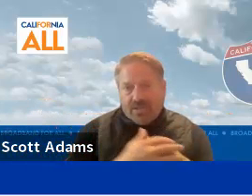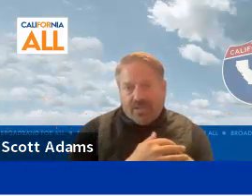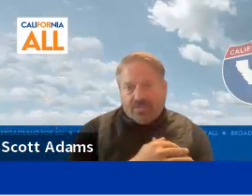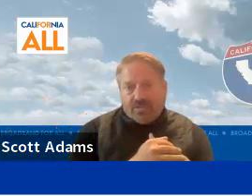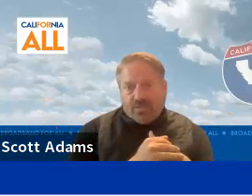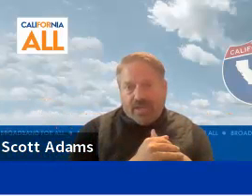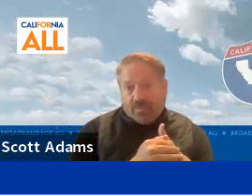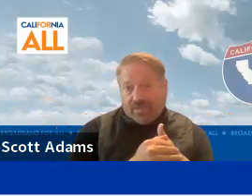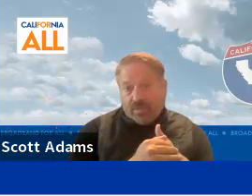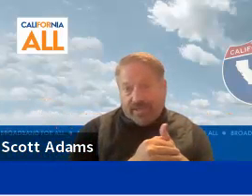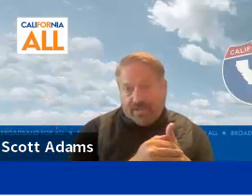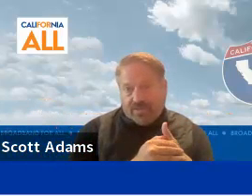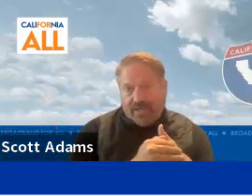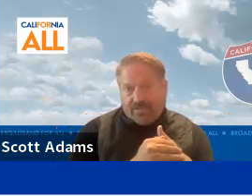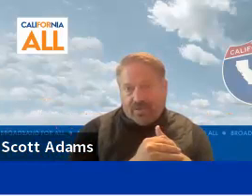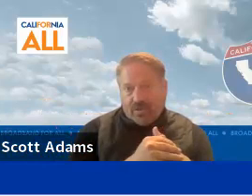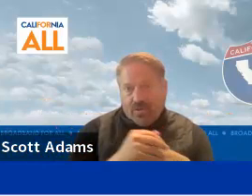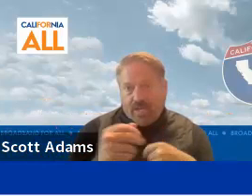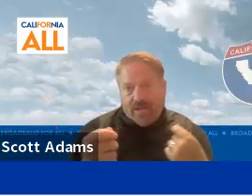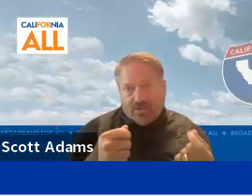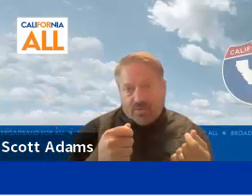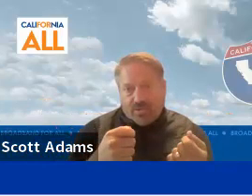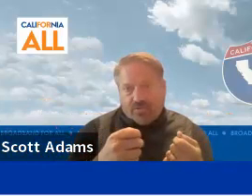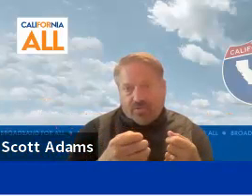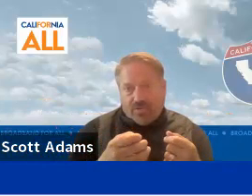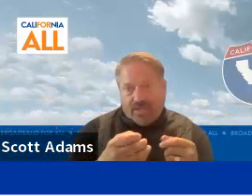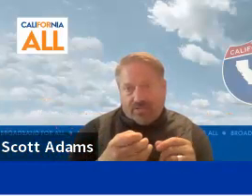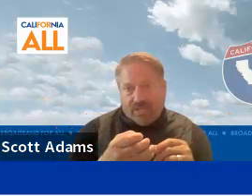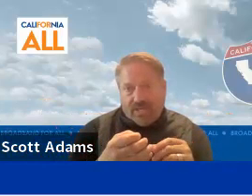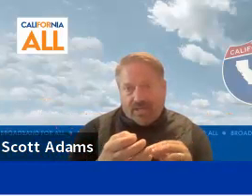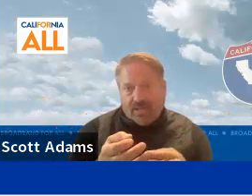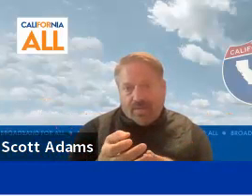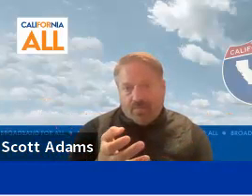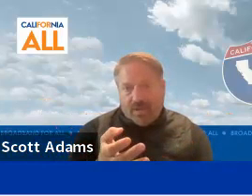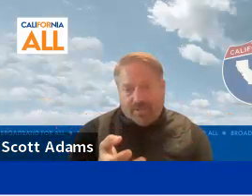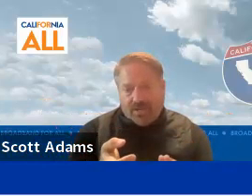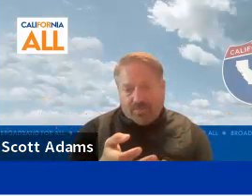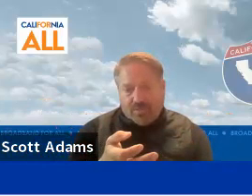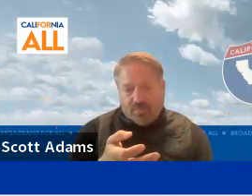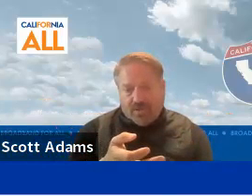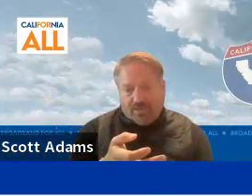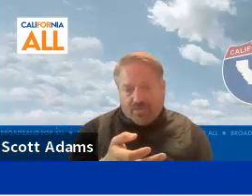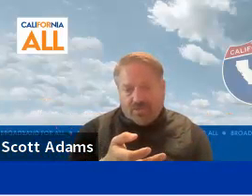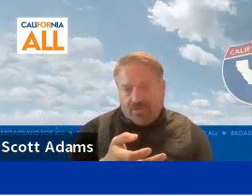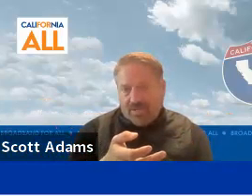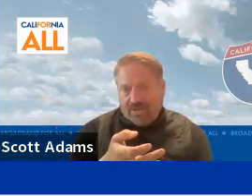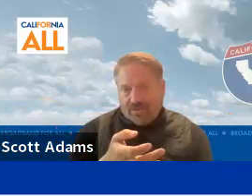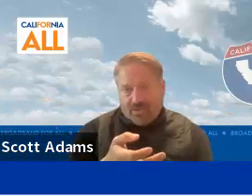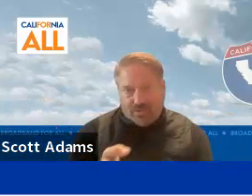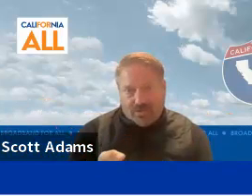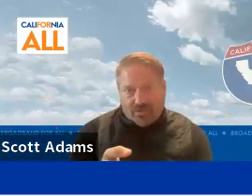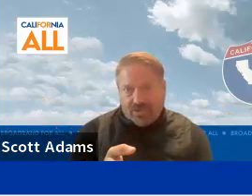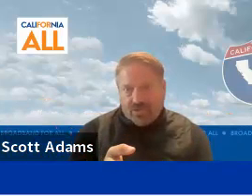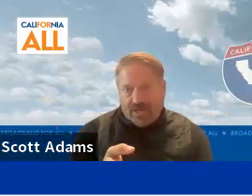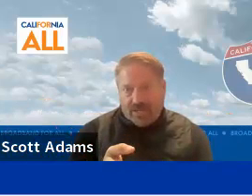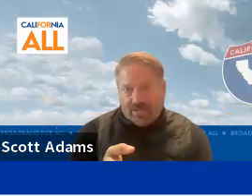government to implement the plan. And so eligible uses are things like broadband adoption programs,